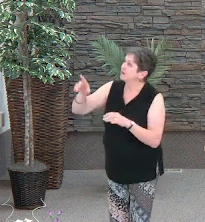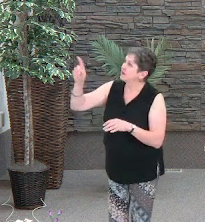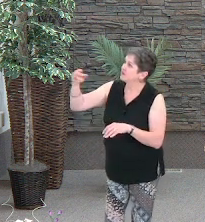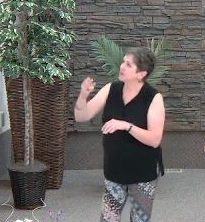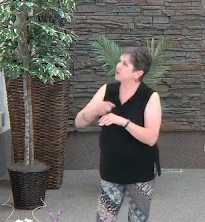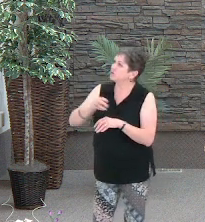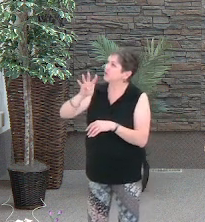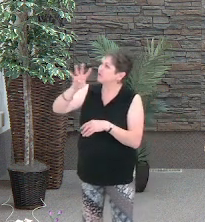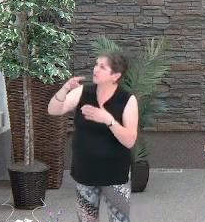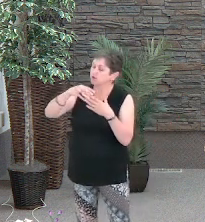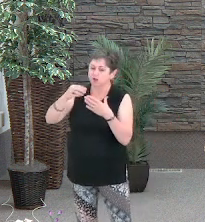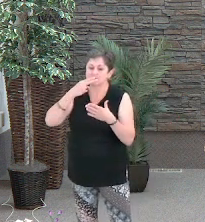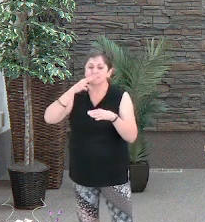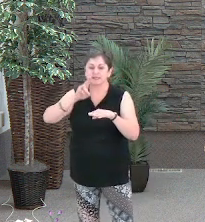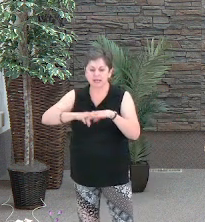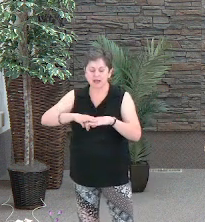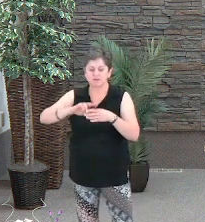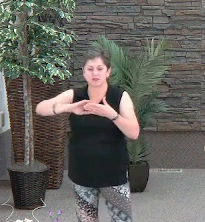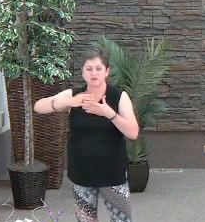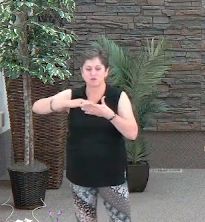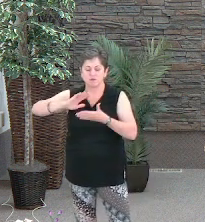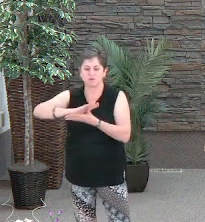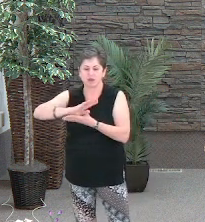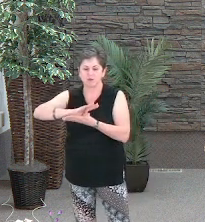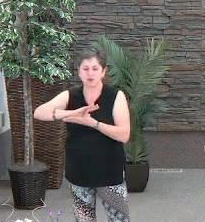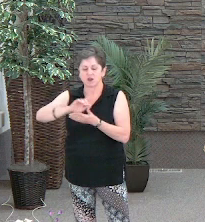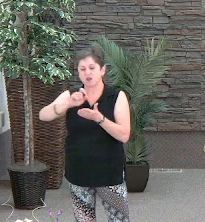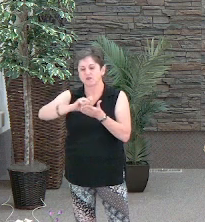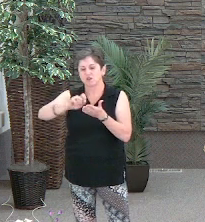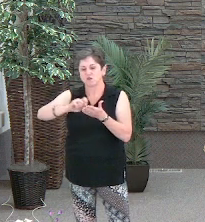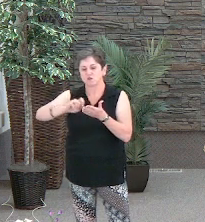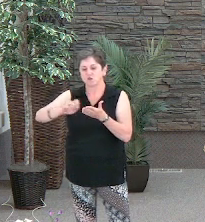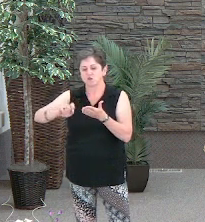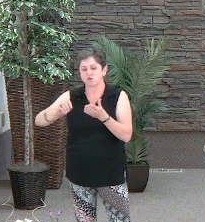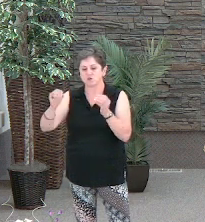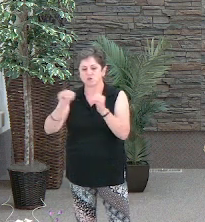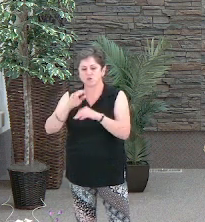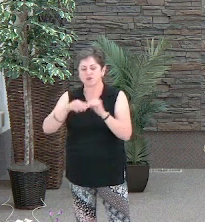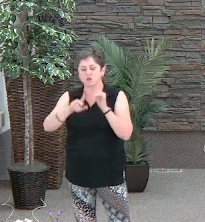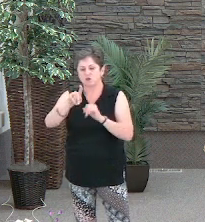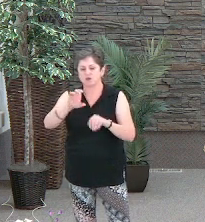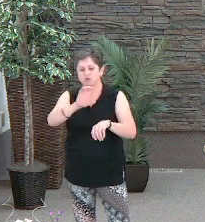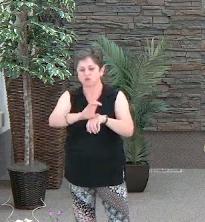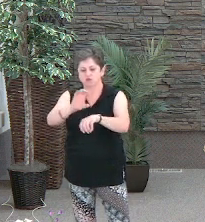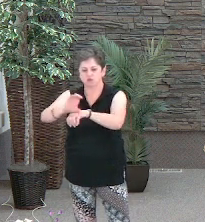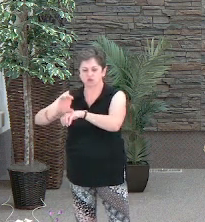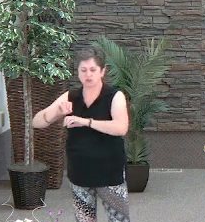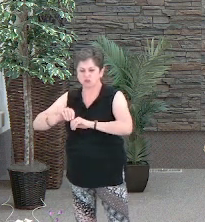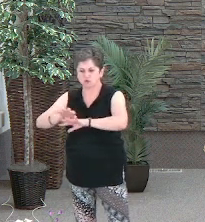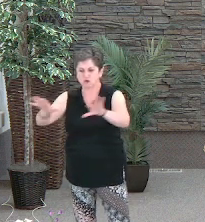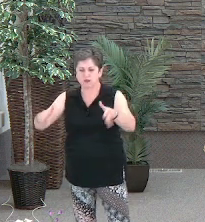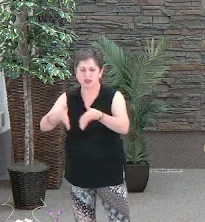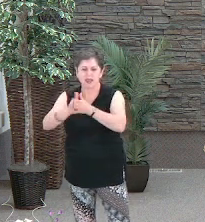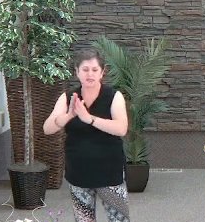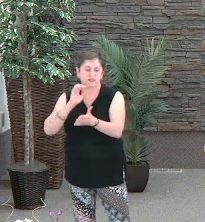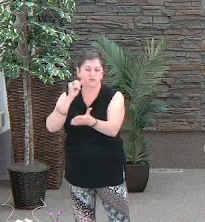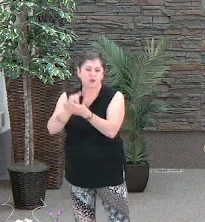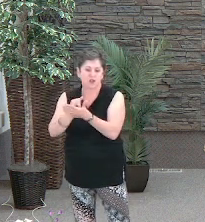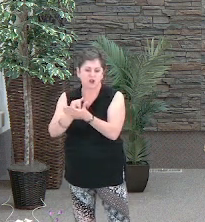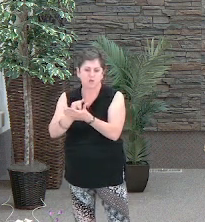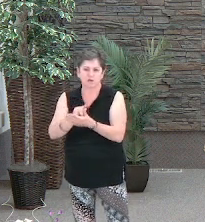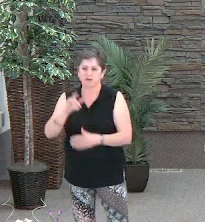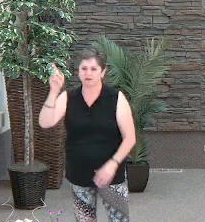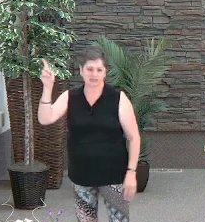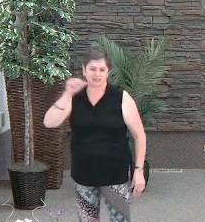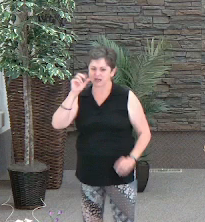spent $4 in stamps, envelopes, and paper, and they wrote immediately to more than 100 churches across the country asking for help. This is